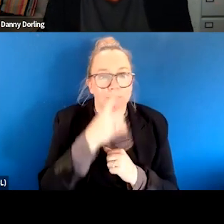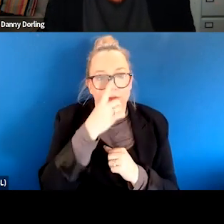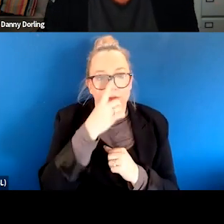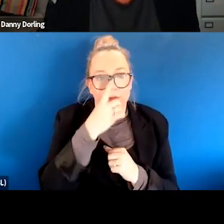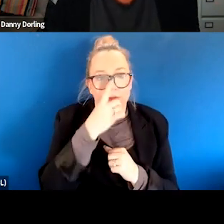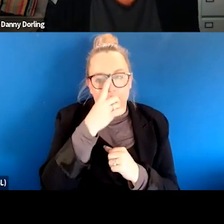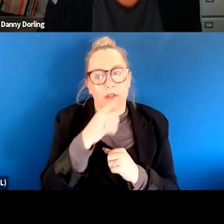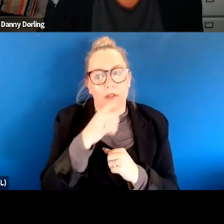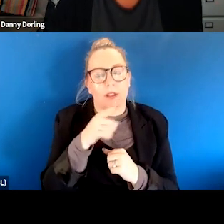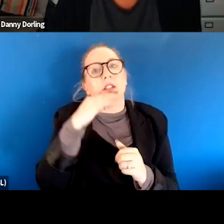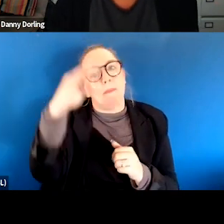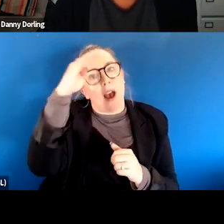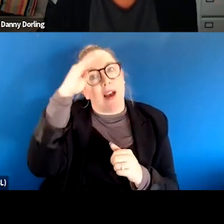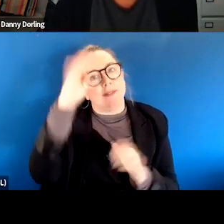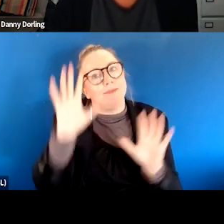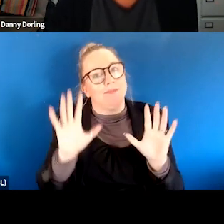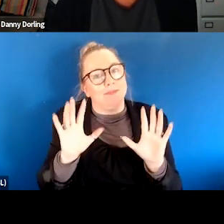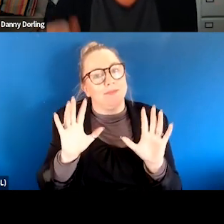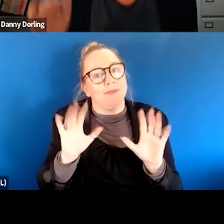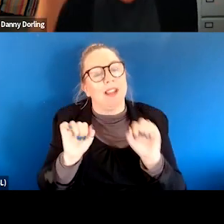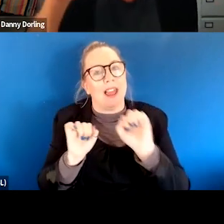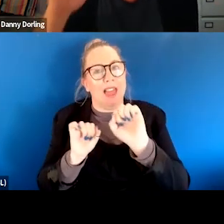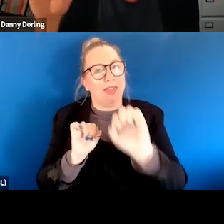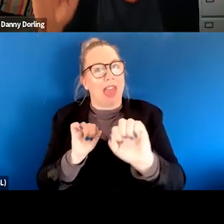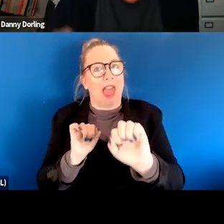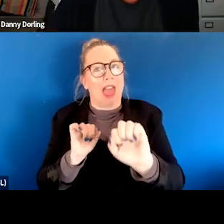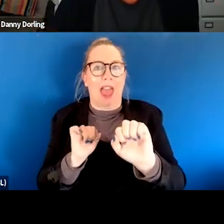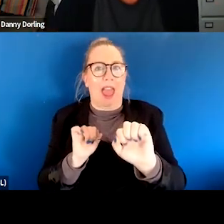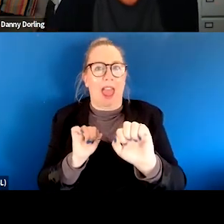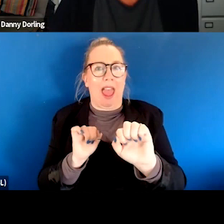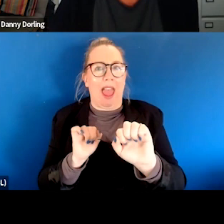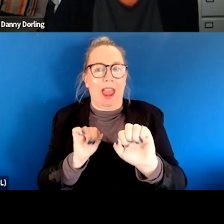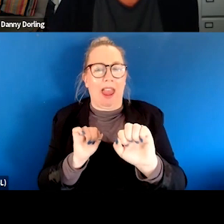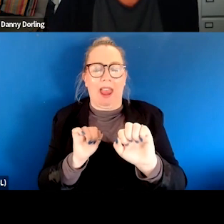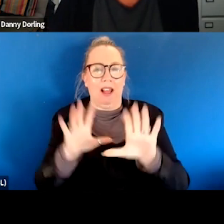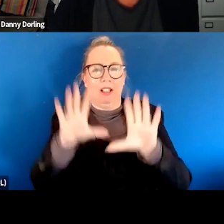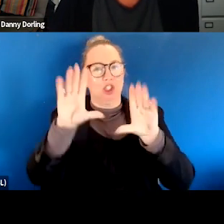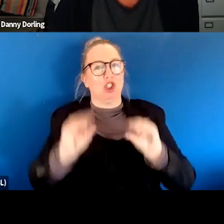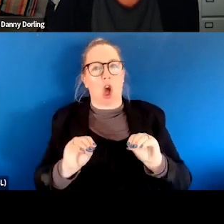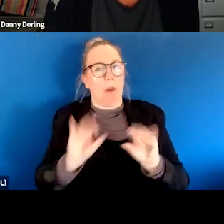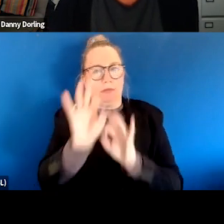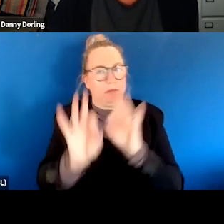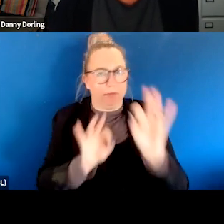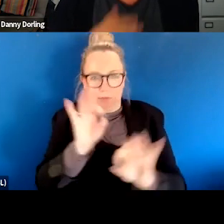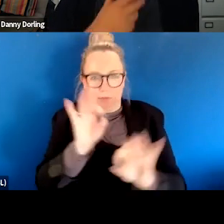summer. They worried about it appearing to be unreliable when rates were very low. Then they reintroduced it